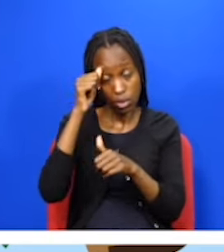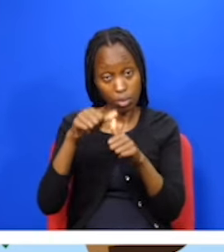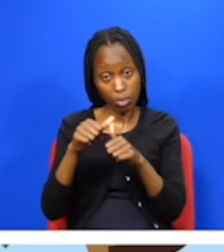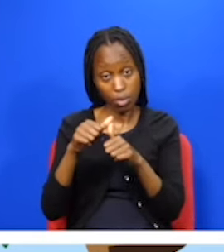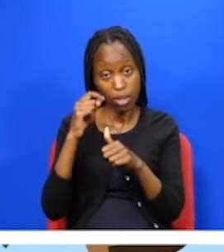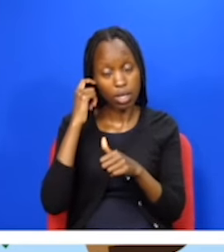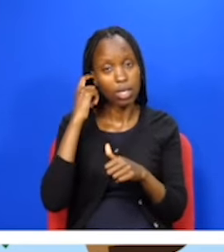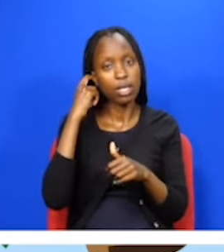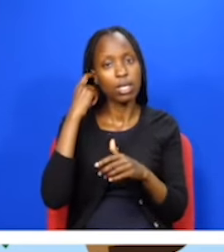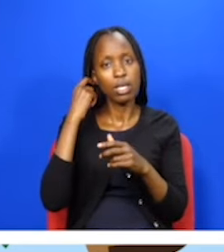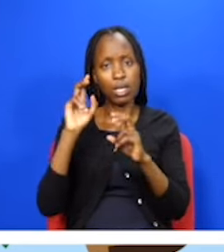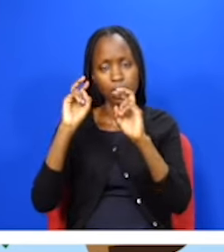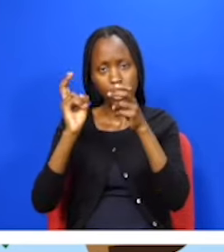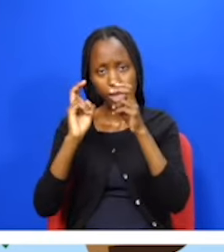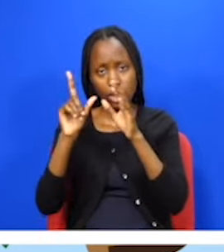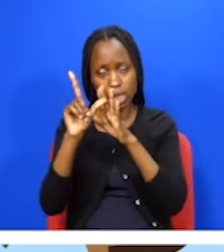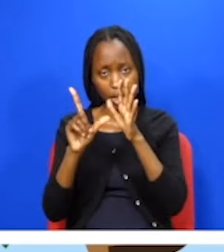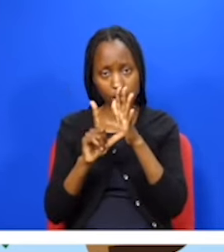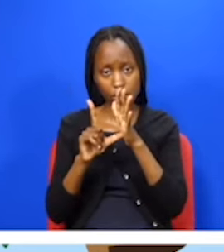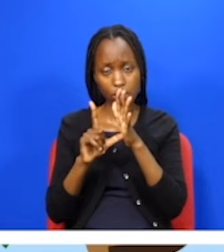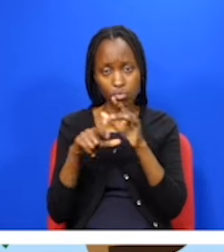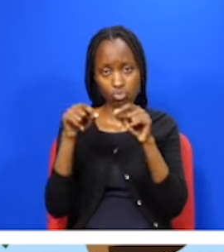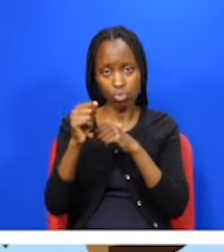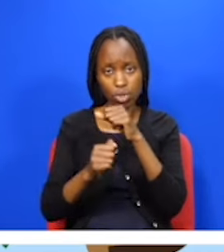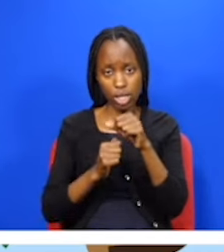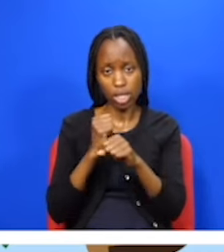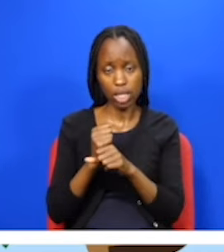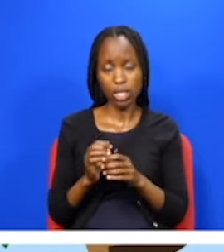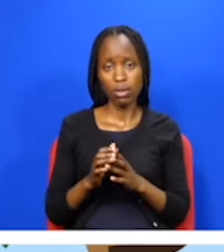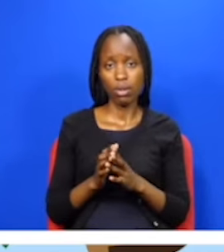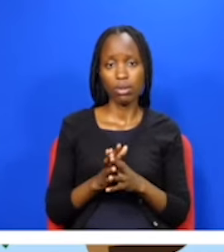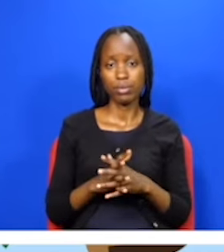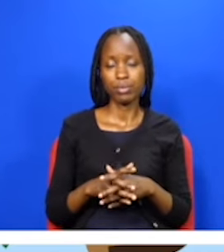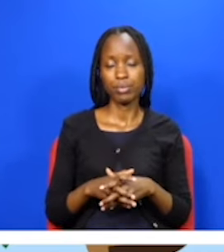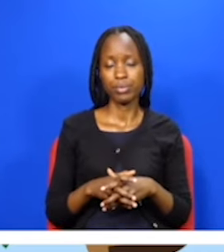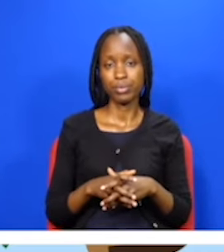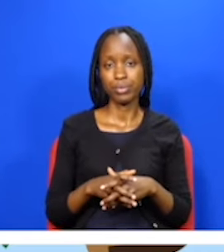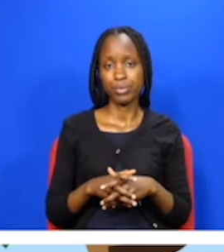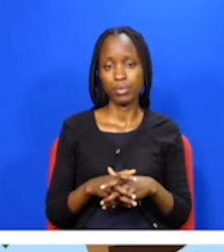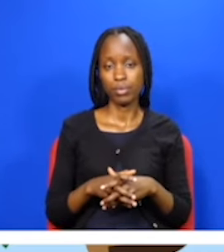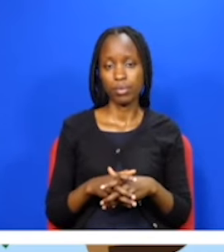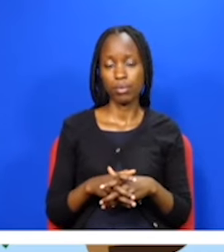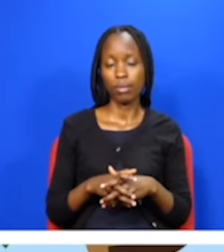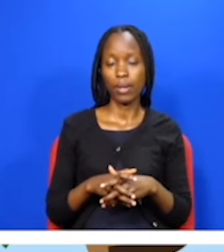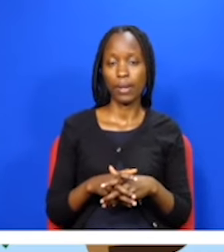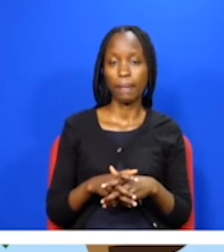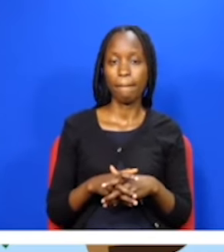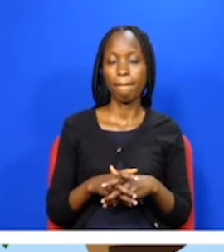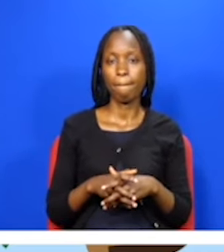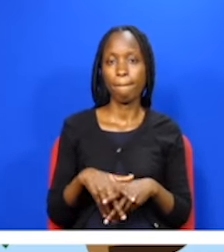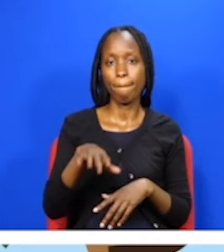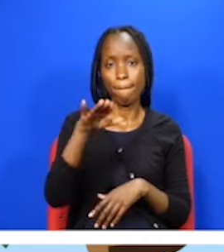theme lessons that our previous teachers have taken us through? Do you